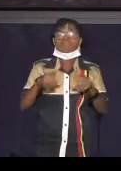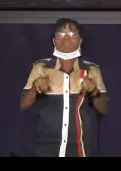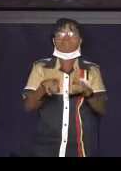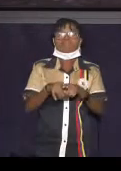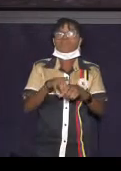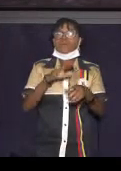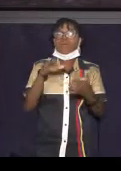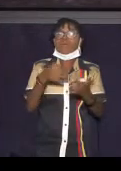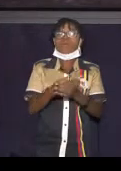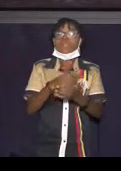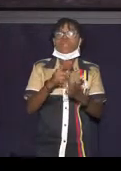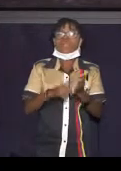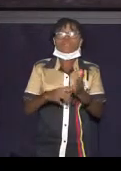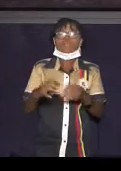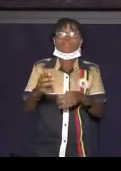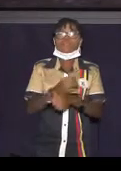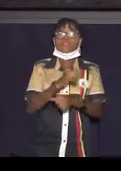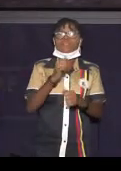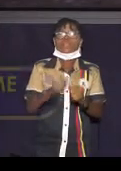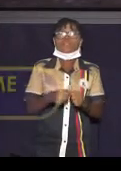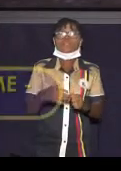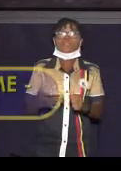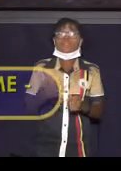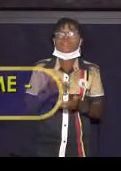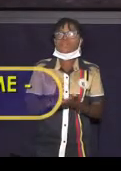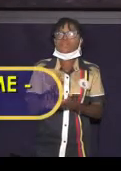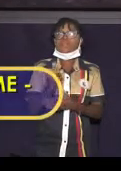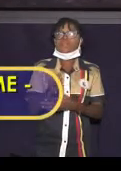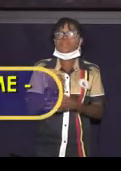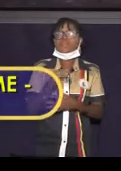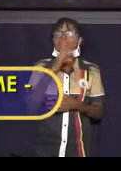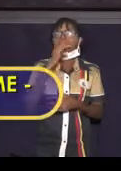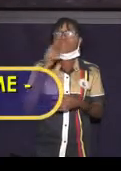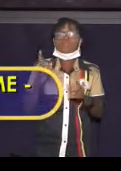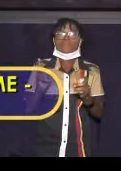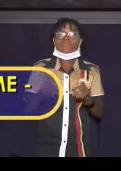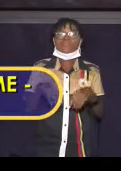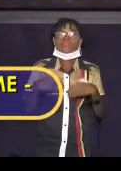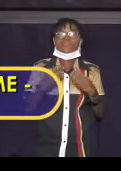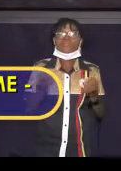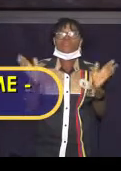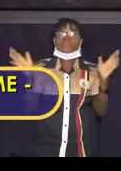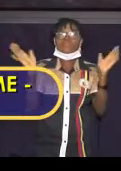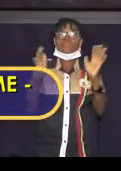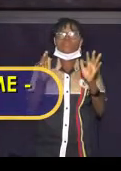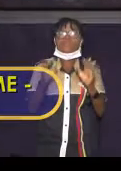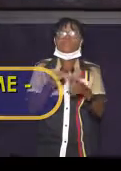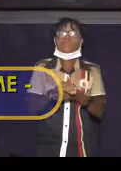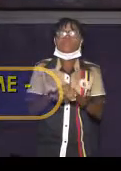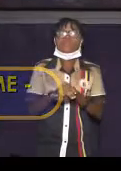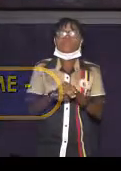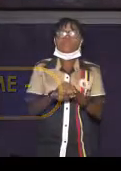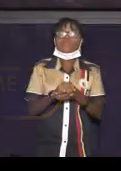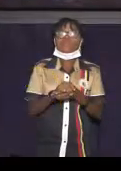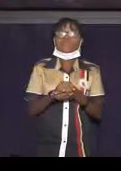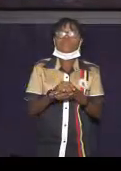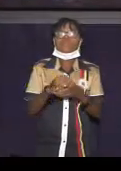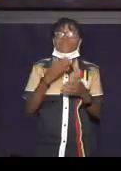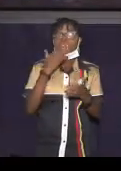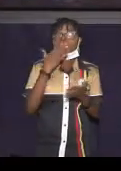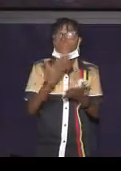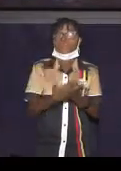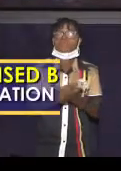these, if you got everything correctly, you deserve to be celebrated with a cheer.